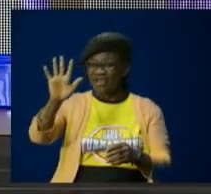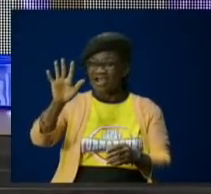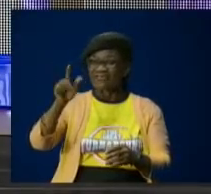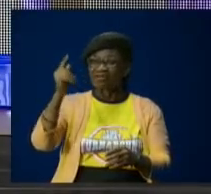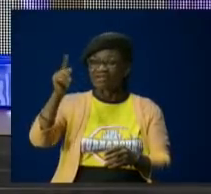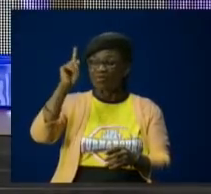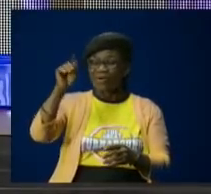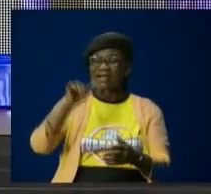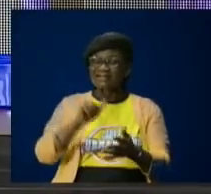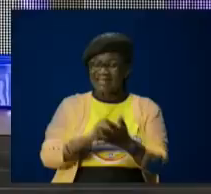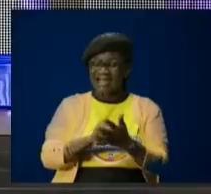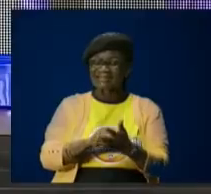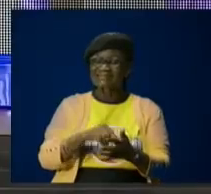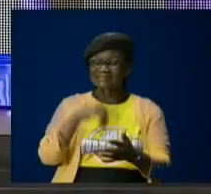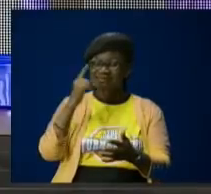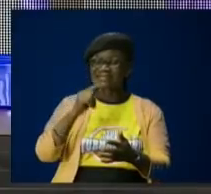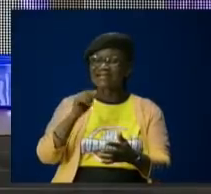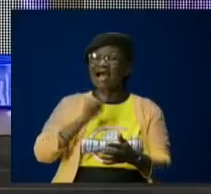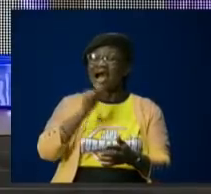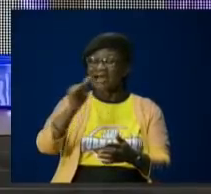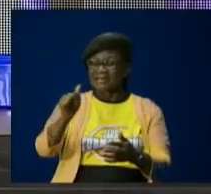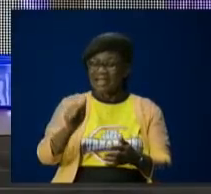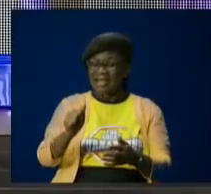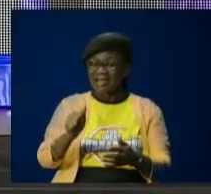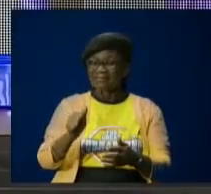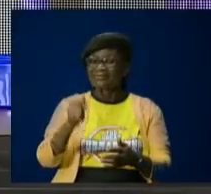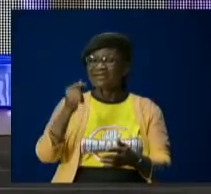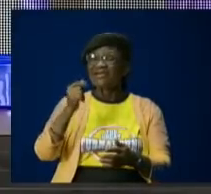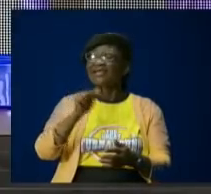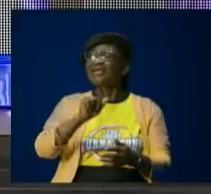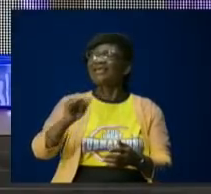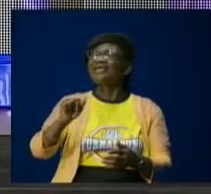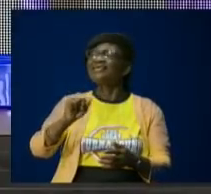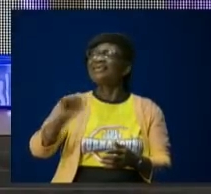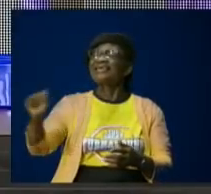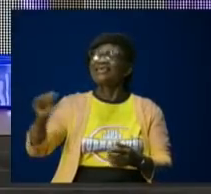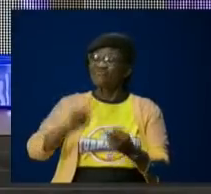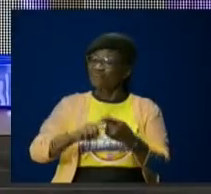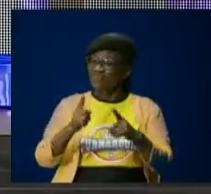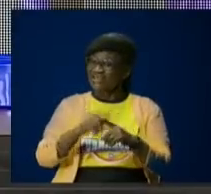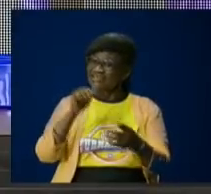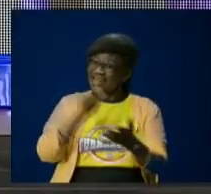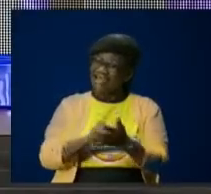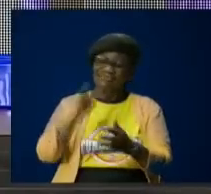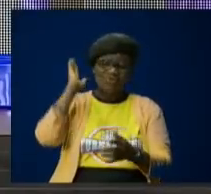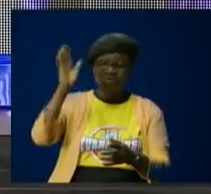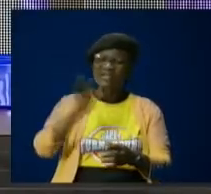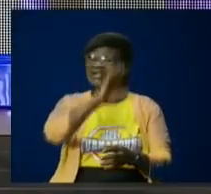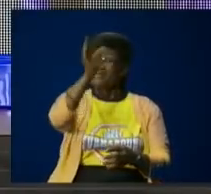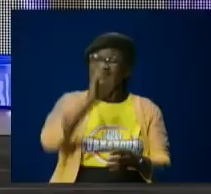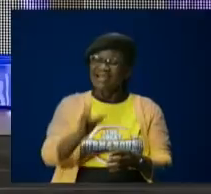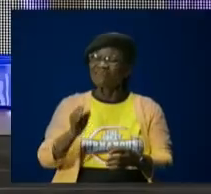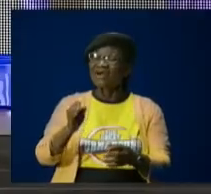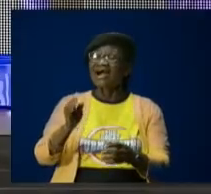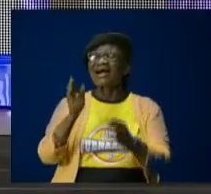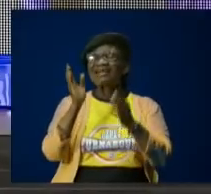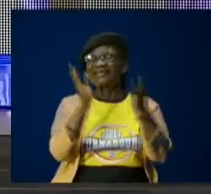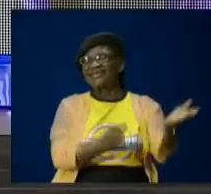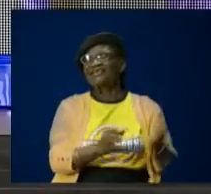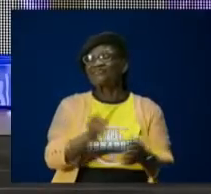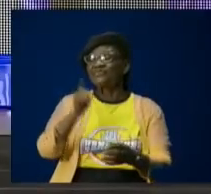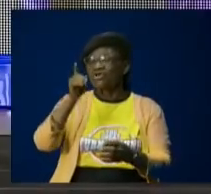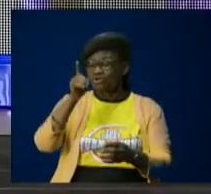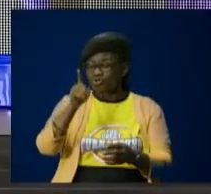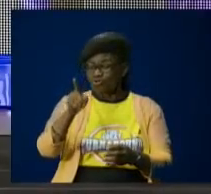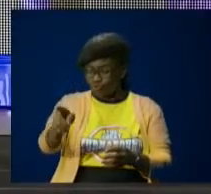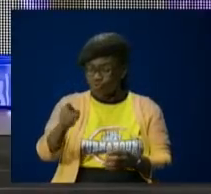the inseparable friend. I will never leave you. I will never forsake you.